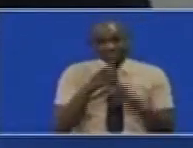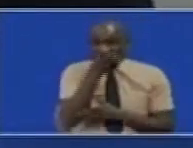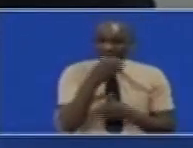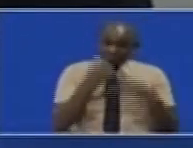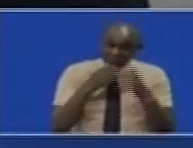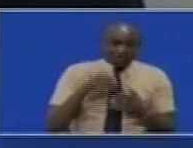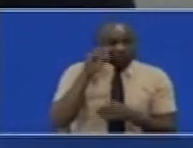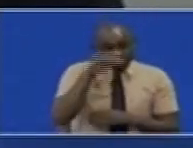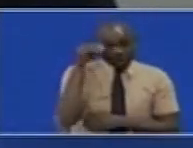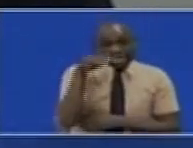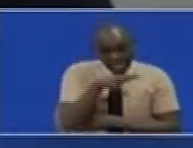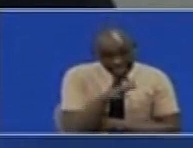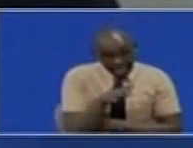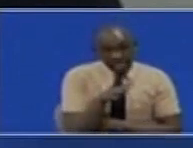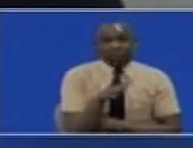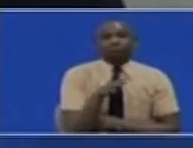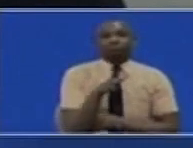have identified